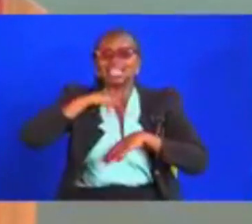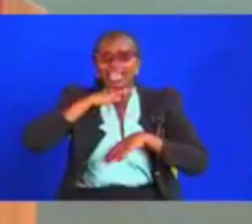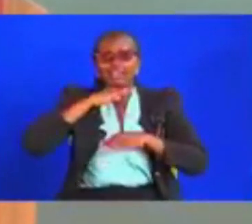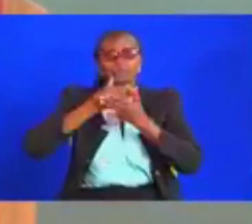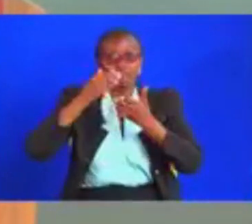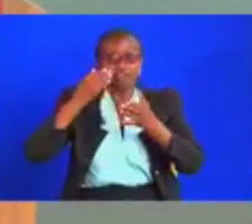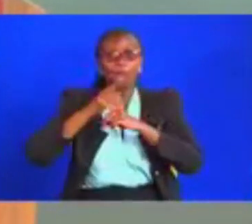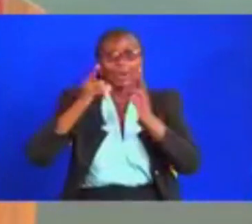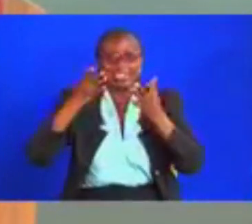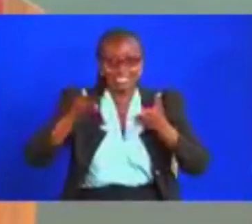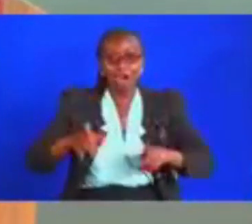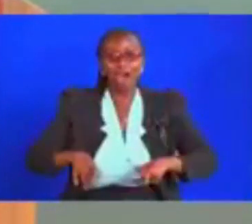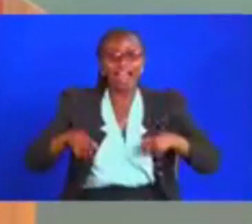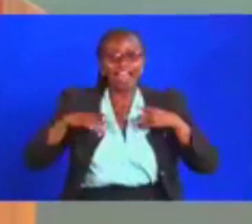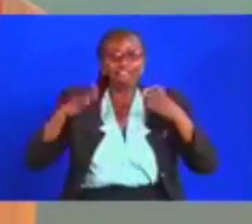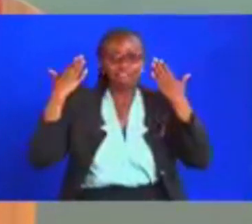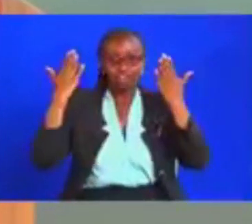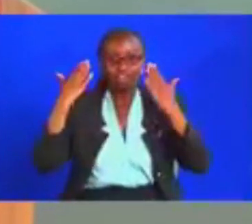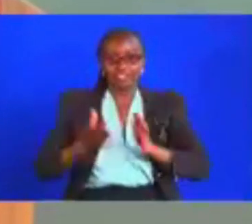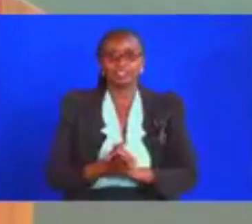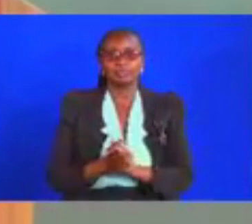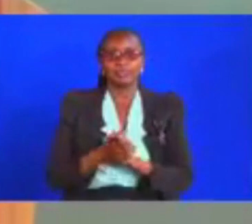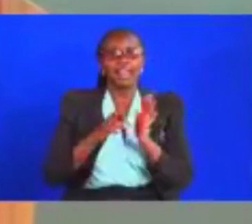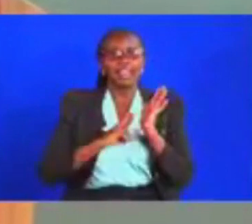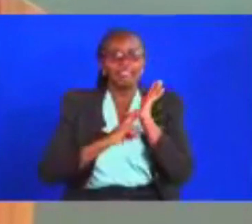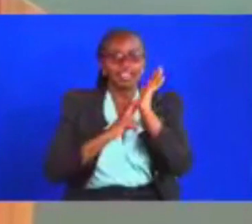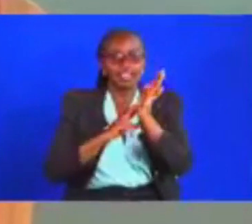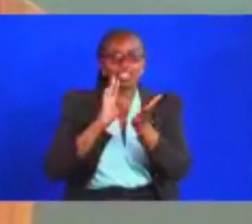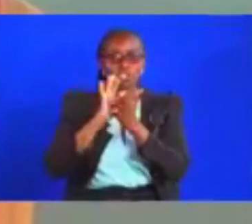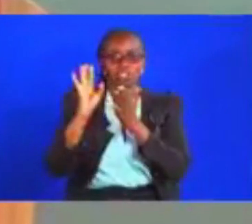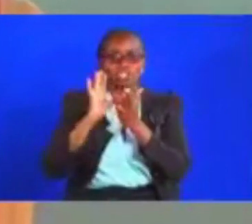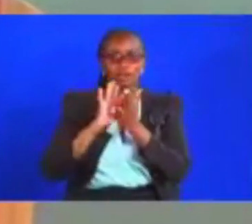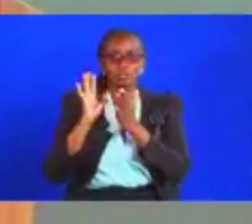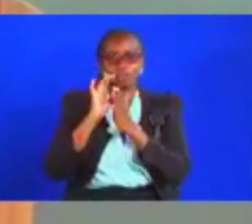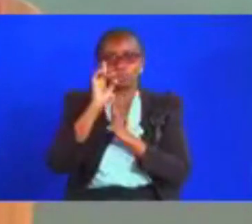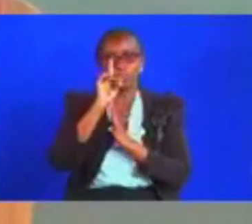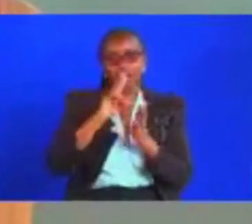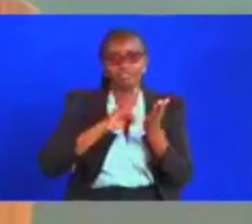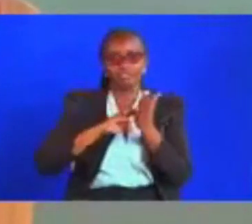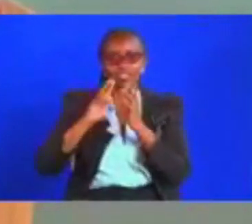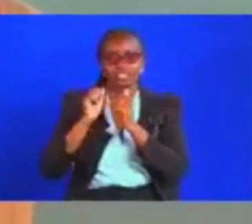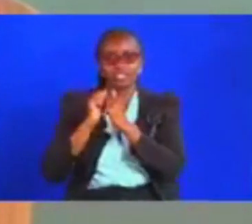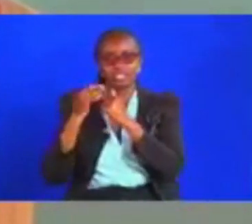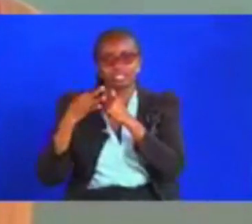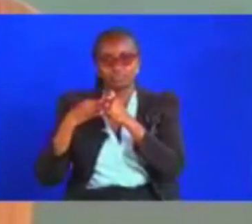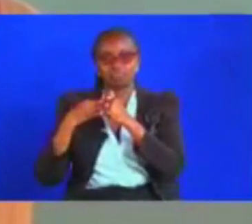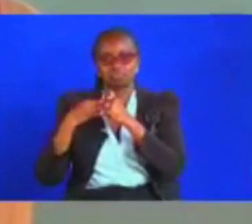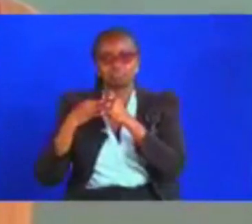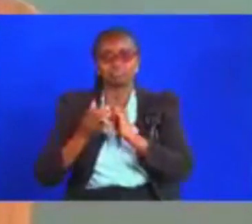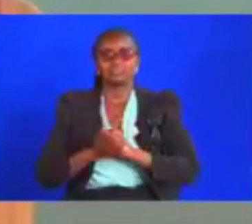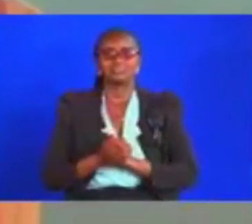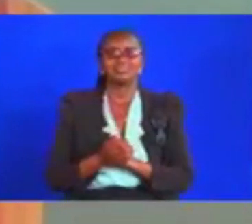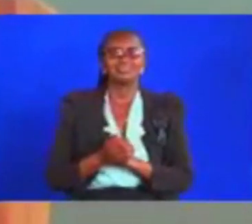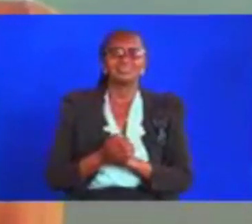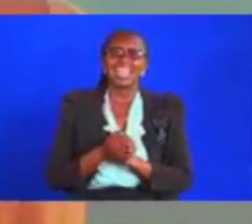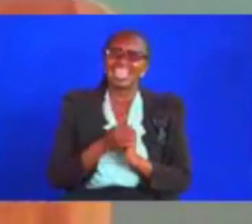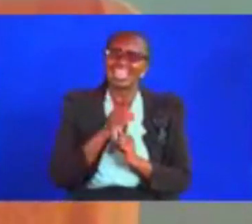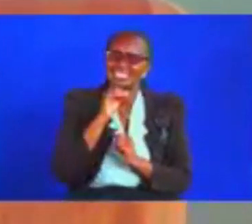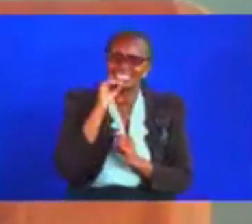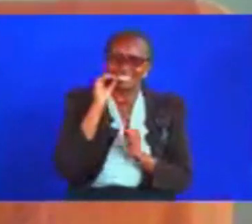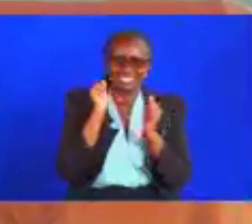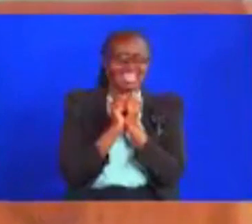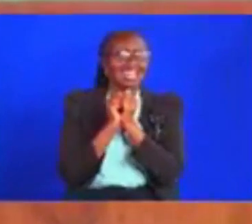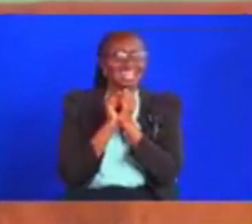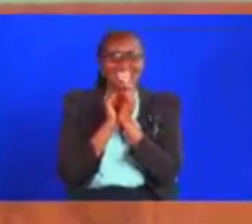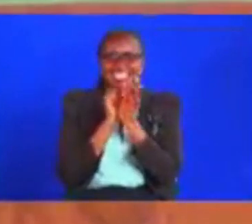I am alive forevermore. Revelations 1:18. 10 profound